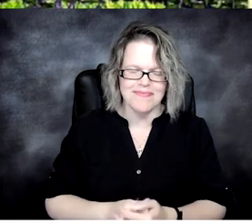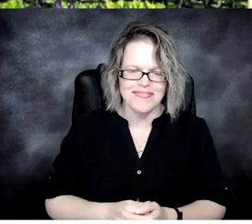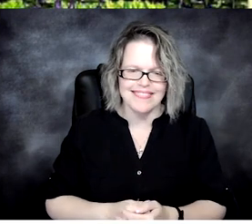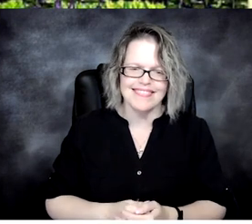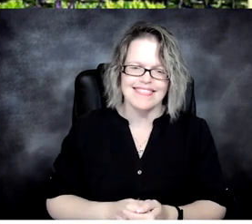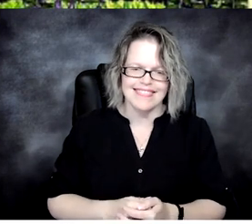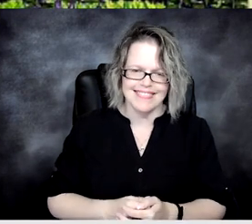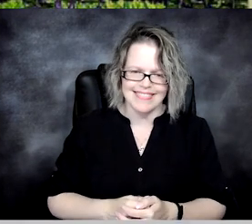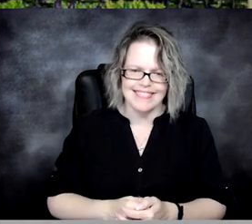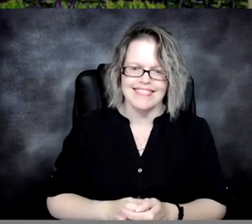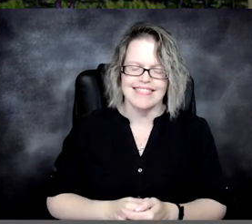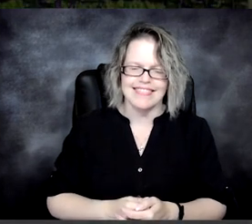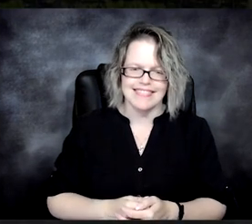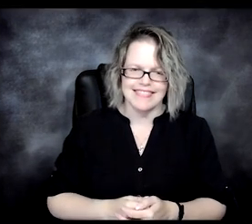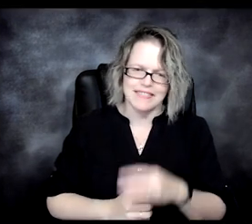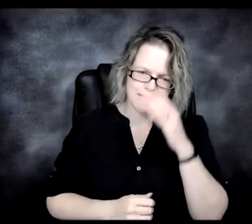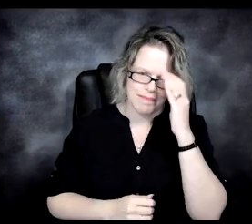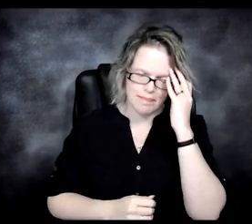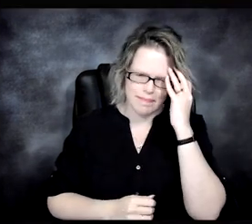District, ESD 113.